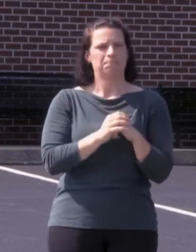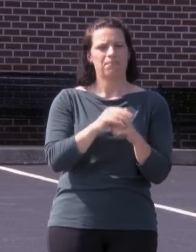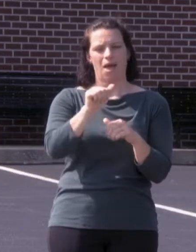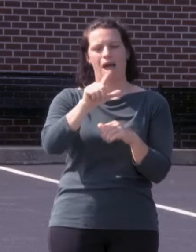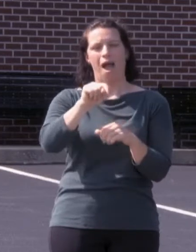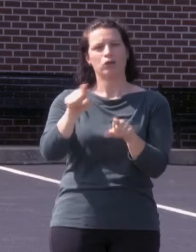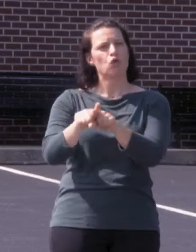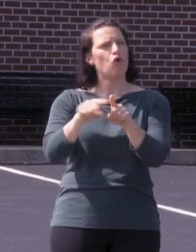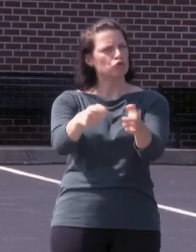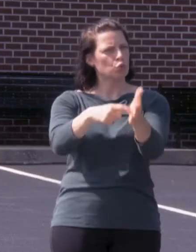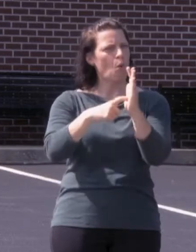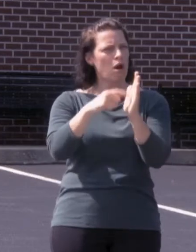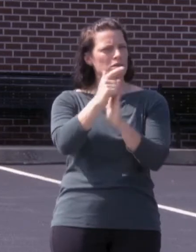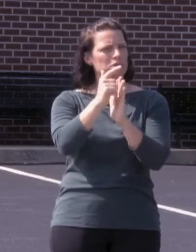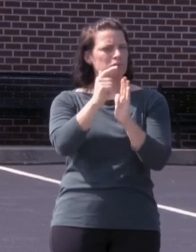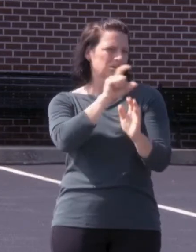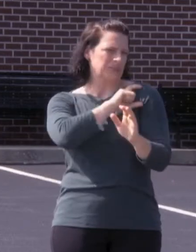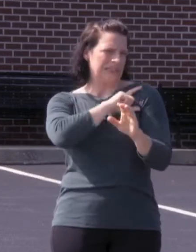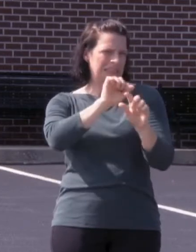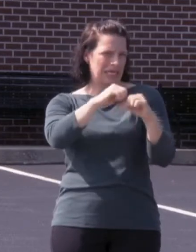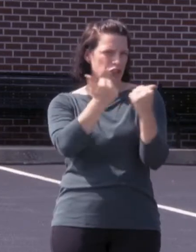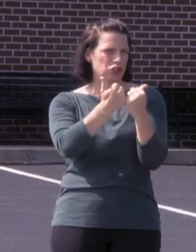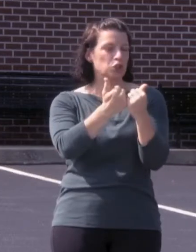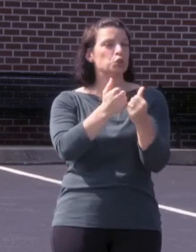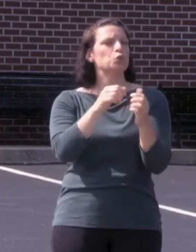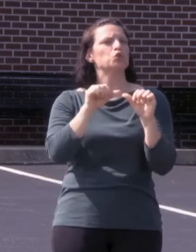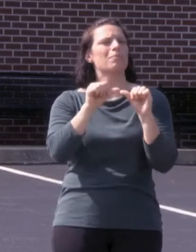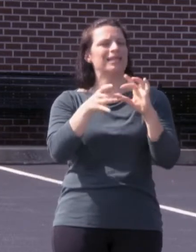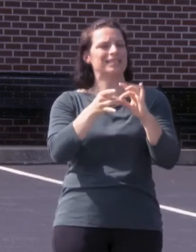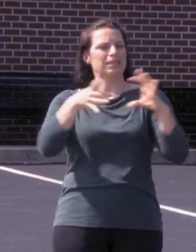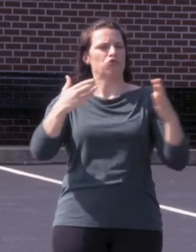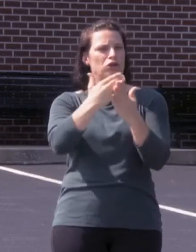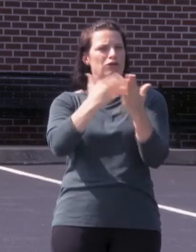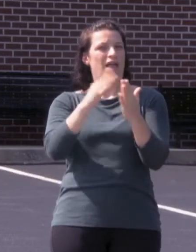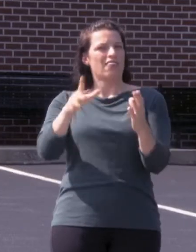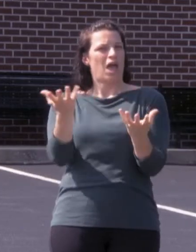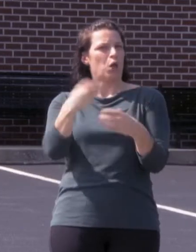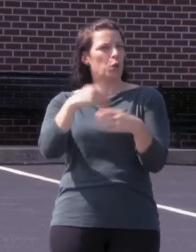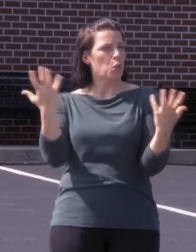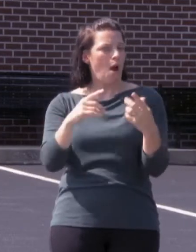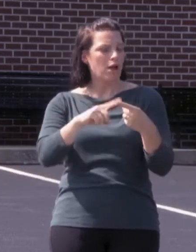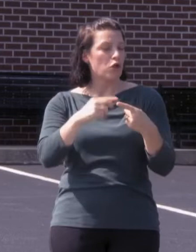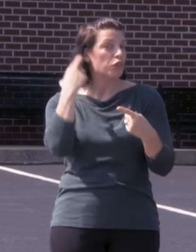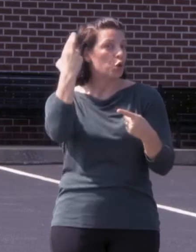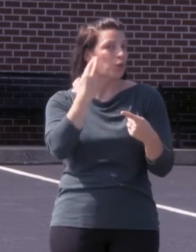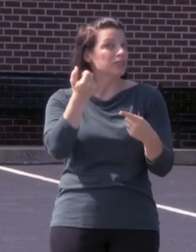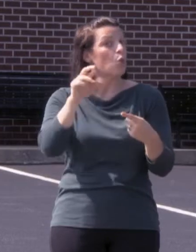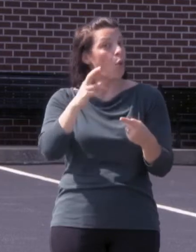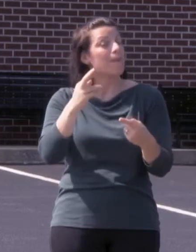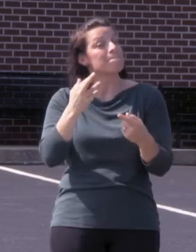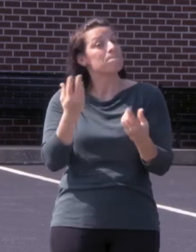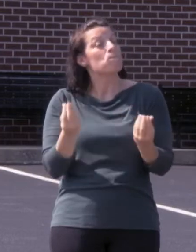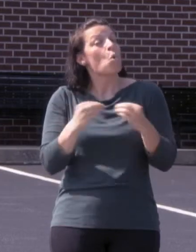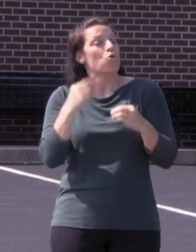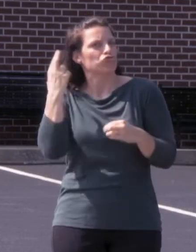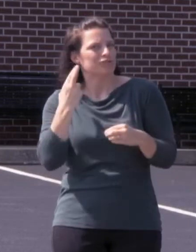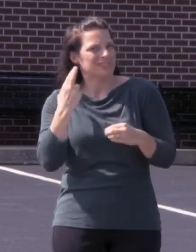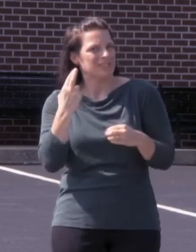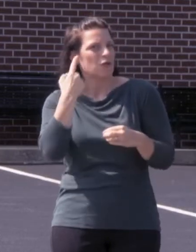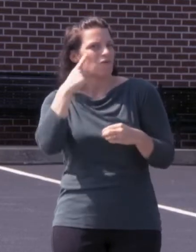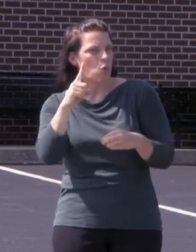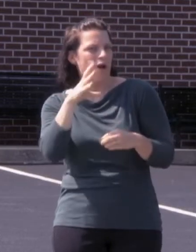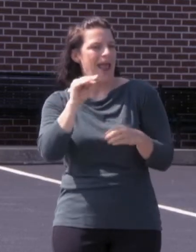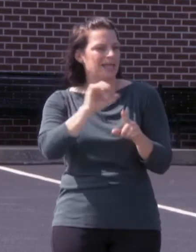also requires law enforcement agencies to maintain separation records that include the reason or reasons for and